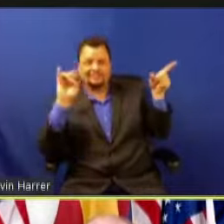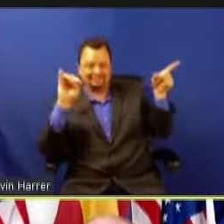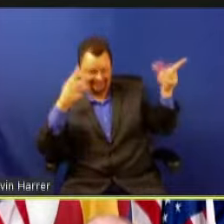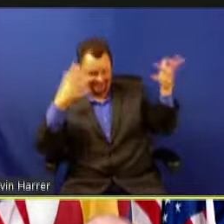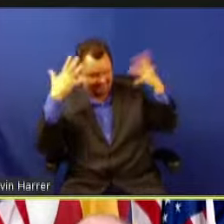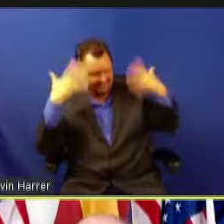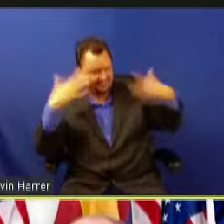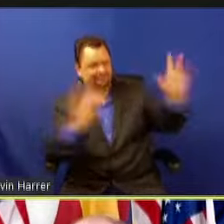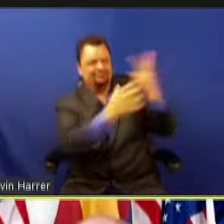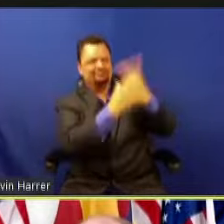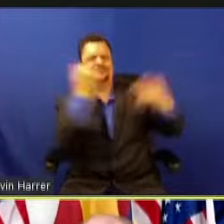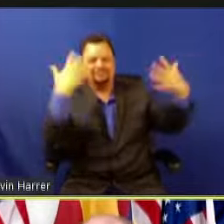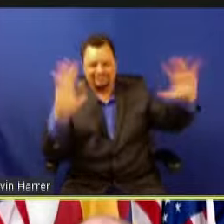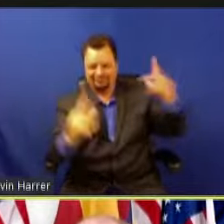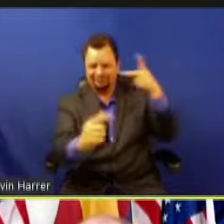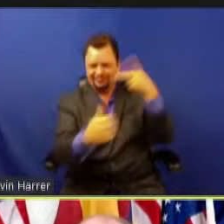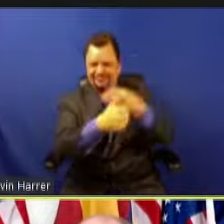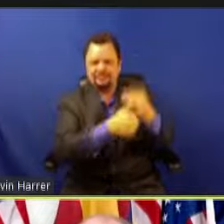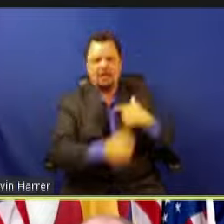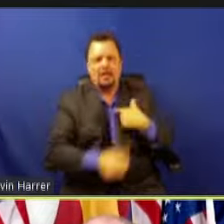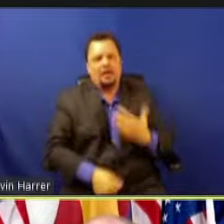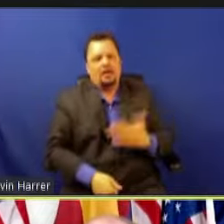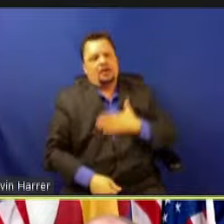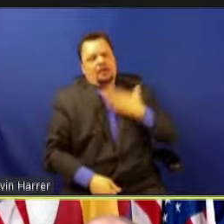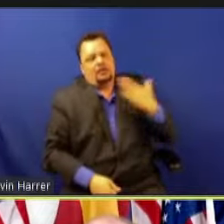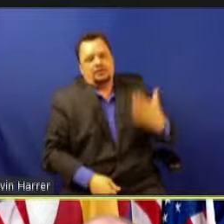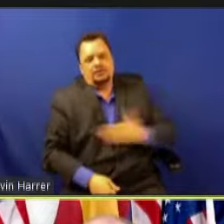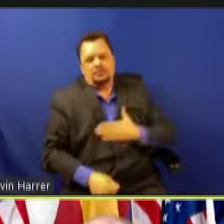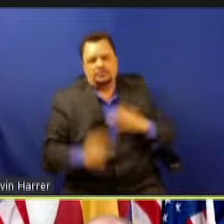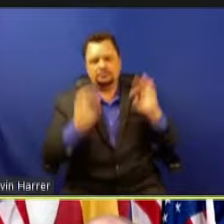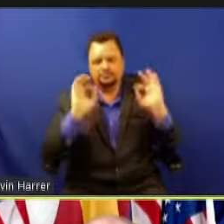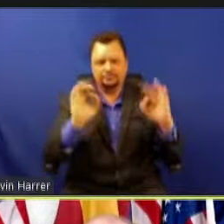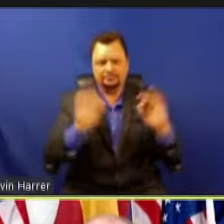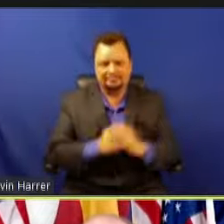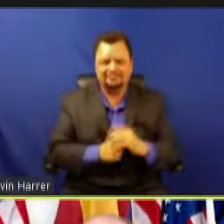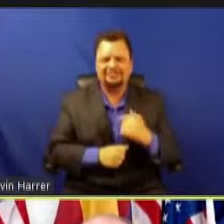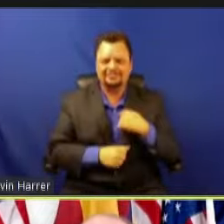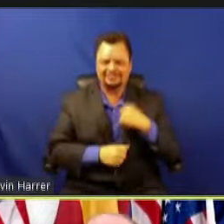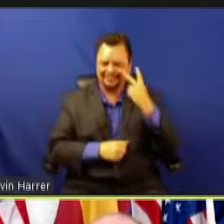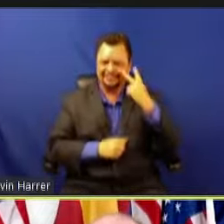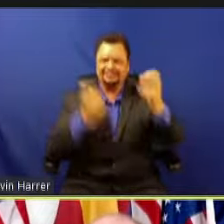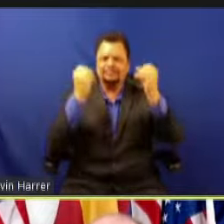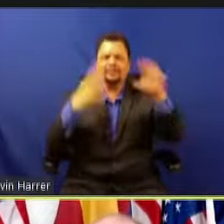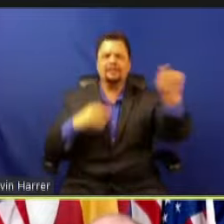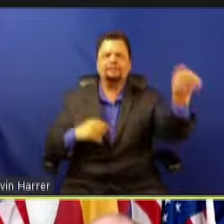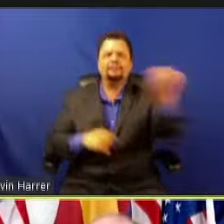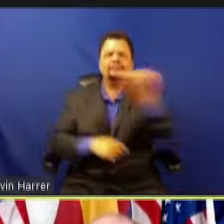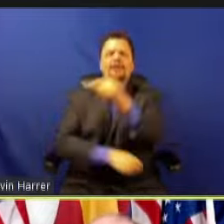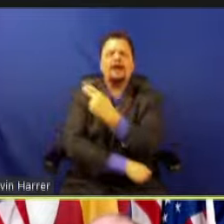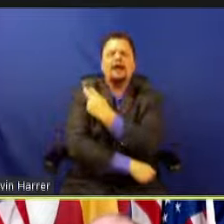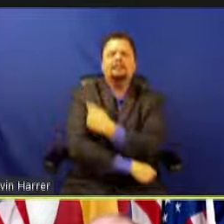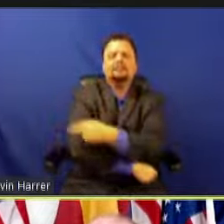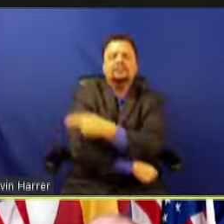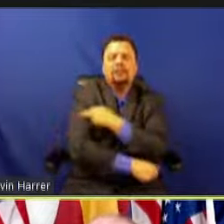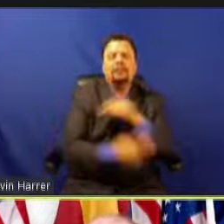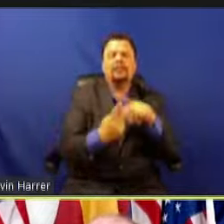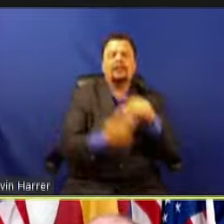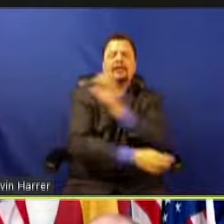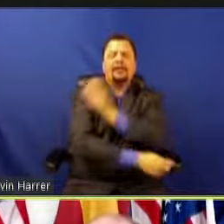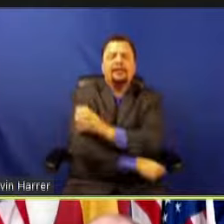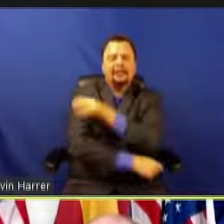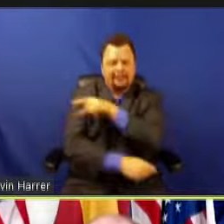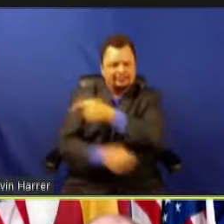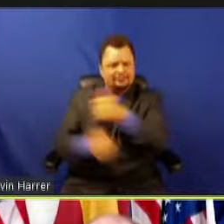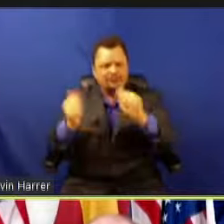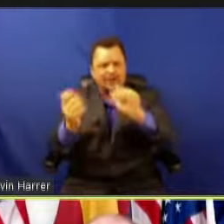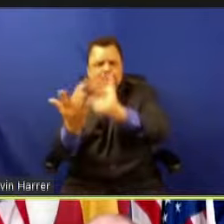is doing this, reach out to their older patients and those with immunosuppression to encourage them to get that third dose, to get that higher